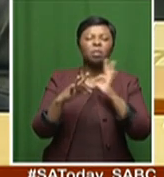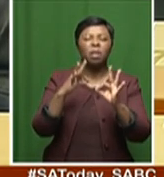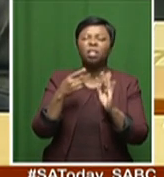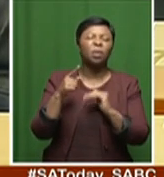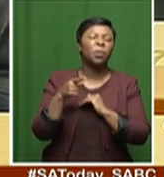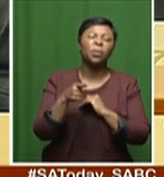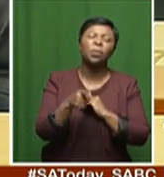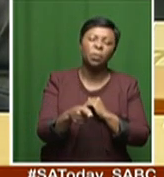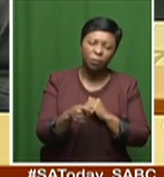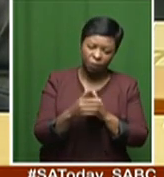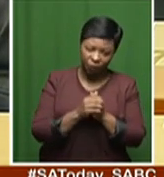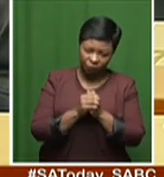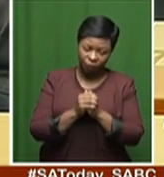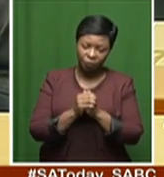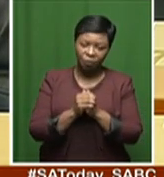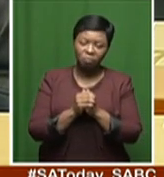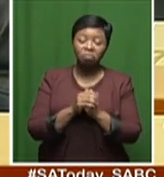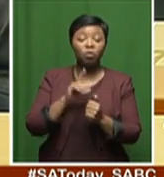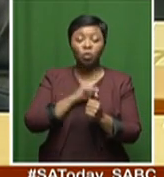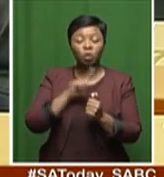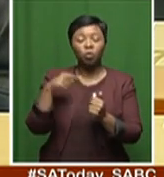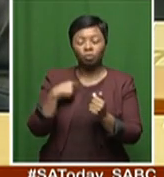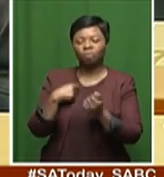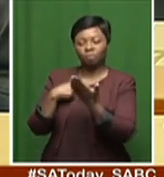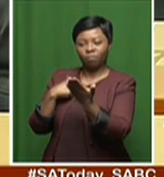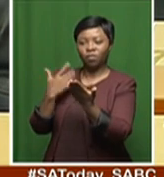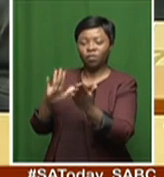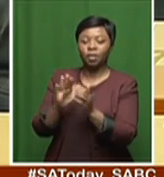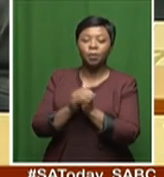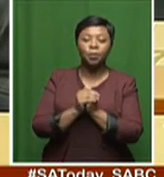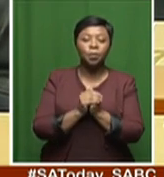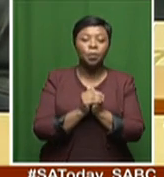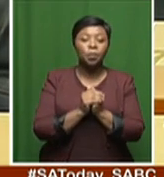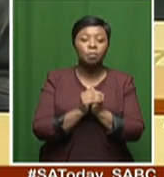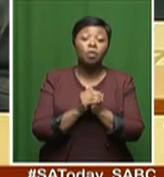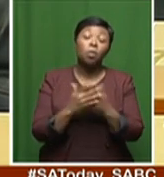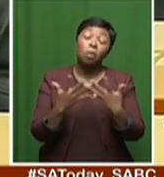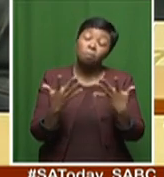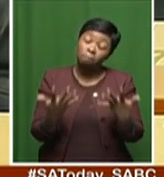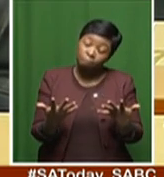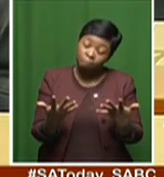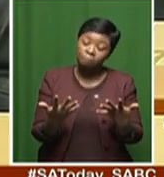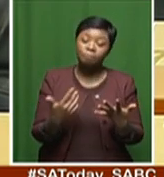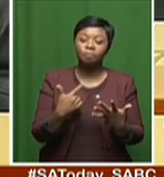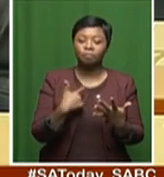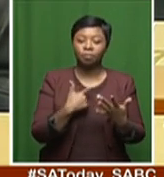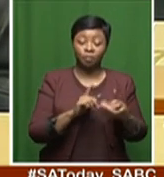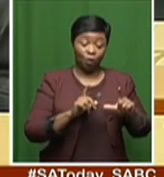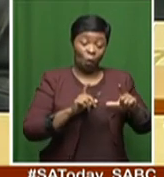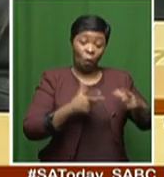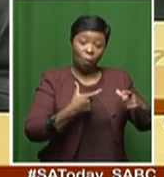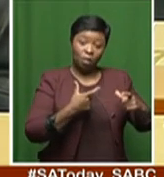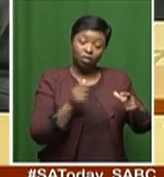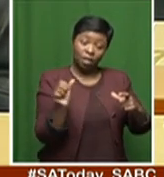on what we have put forward. Obviously, when I return to the Commission, I will reflect on